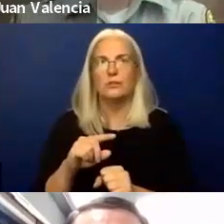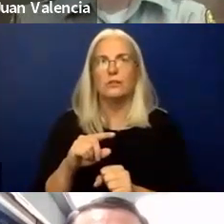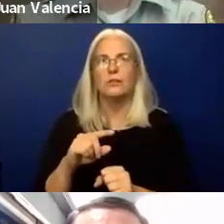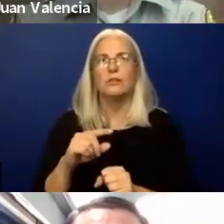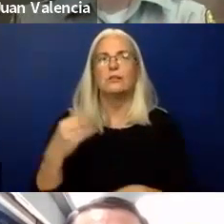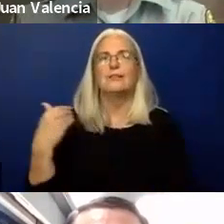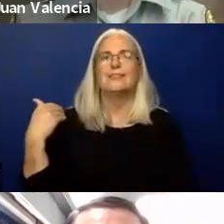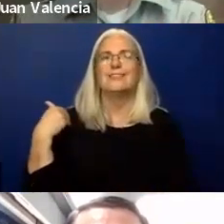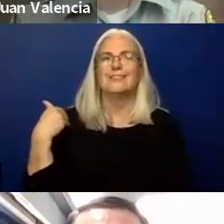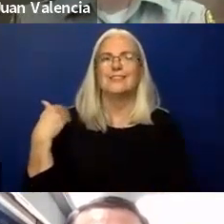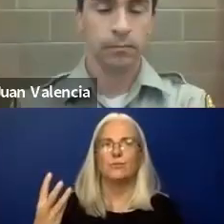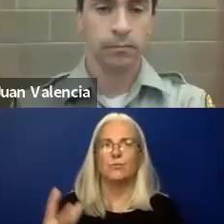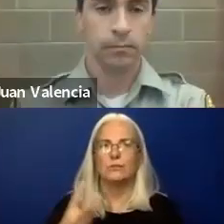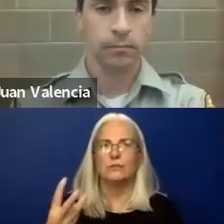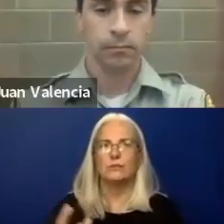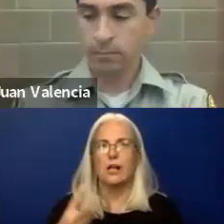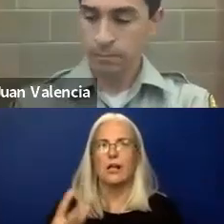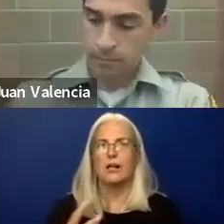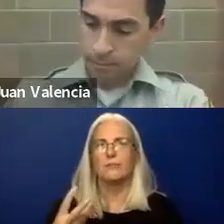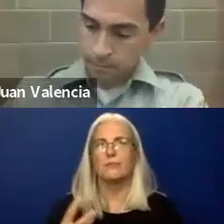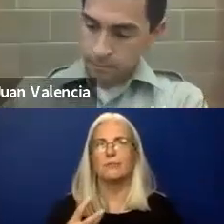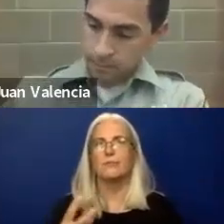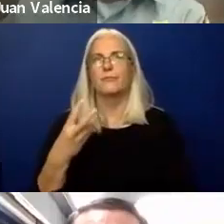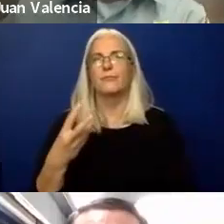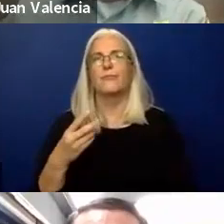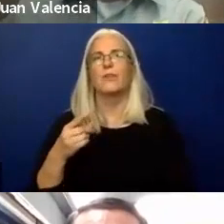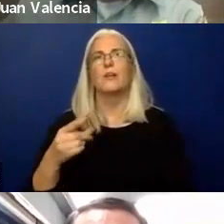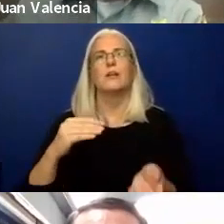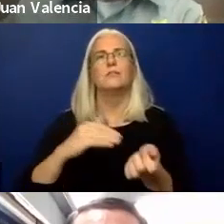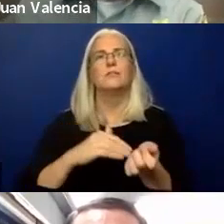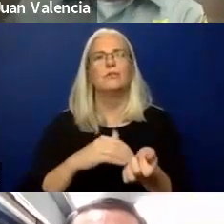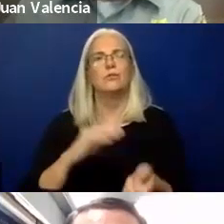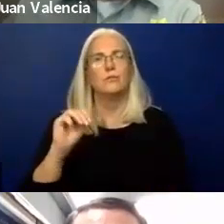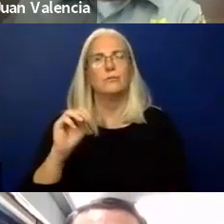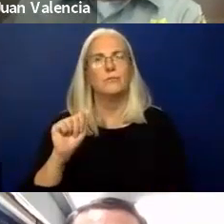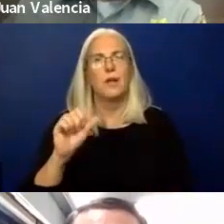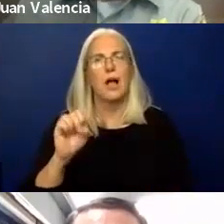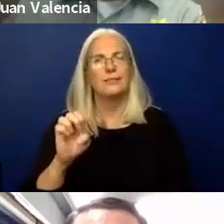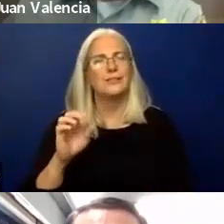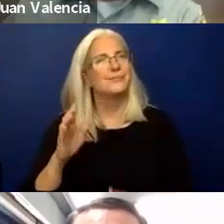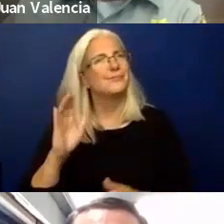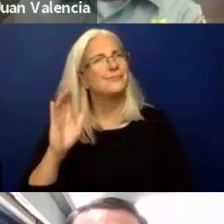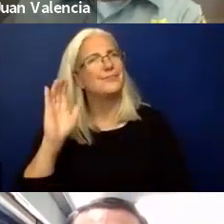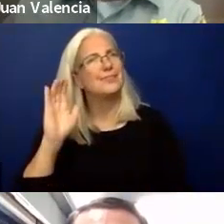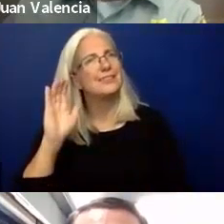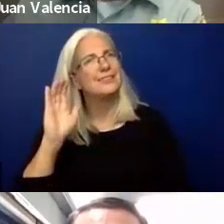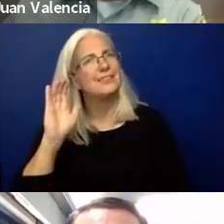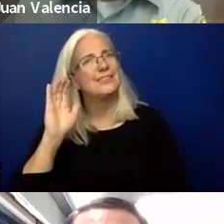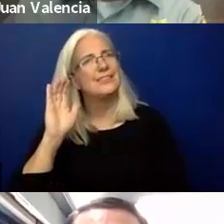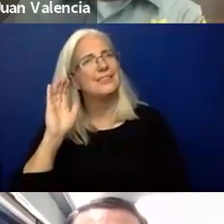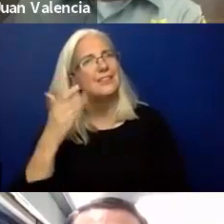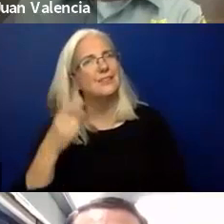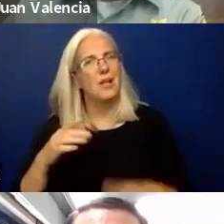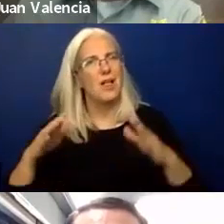first. Dr. Mace, so it doesn't look like we're going to meet the metrics for the red zone on